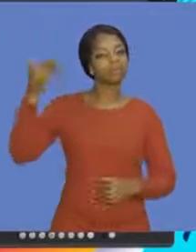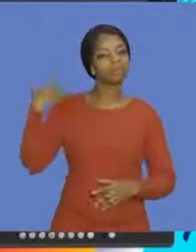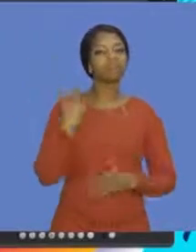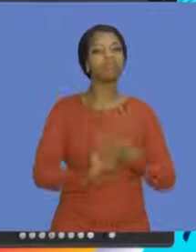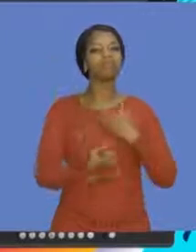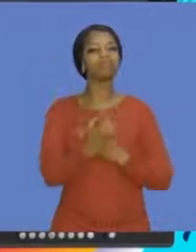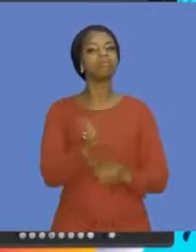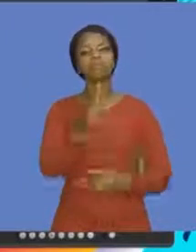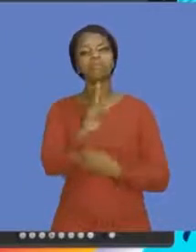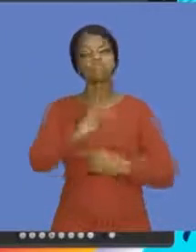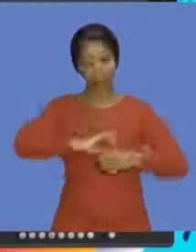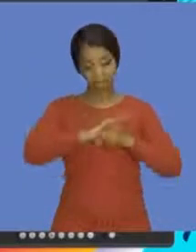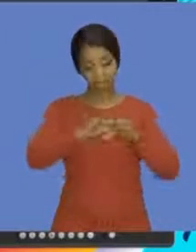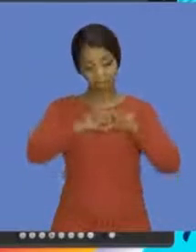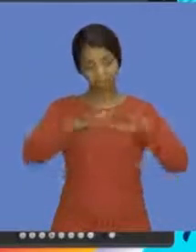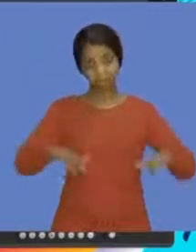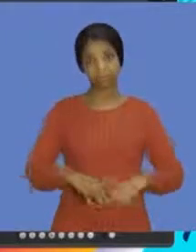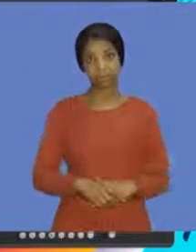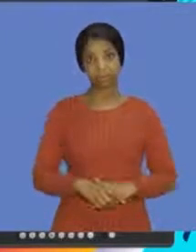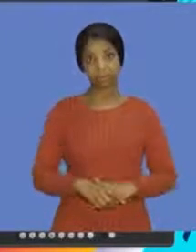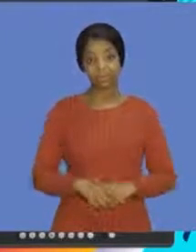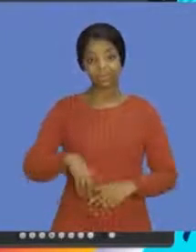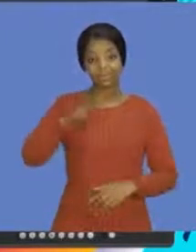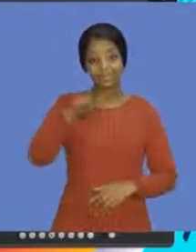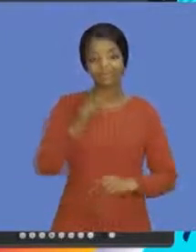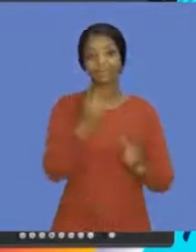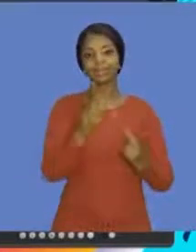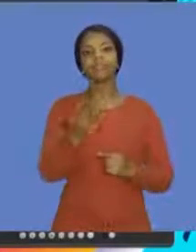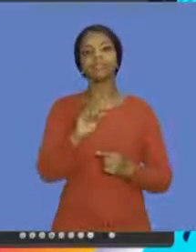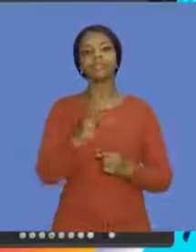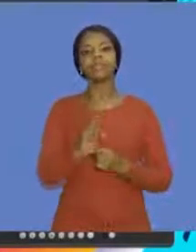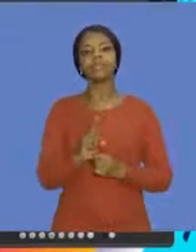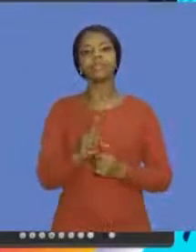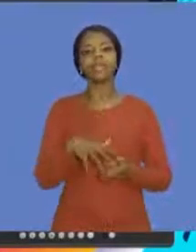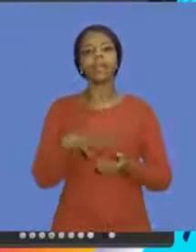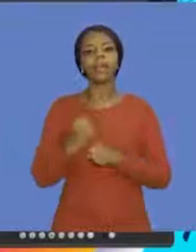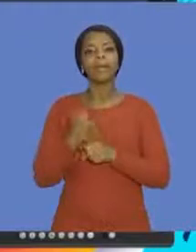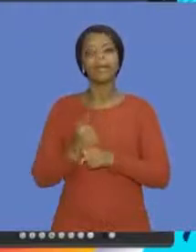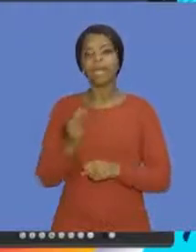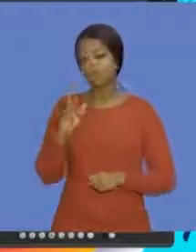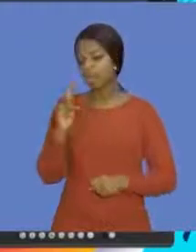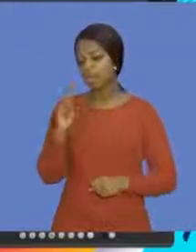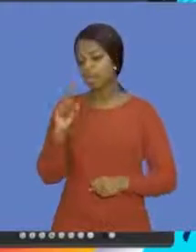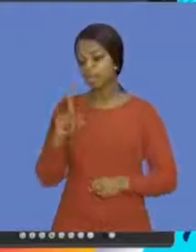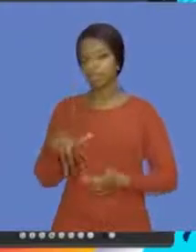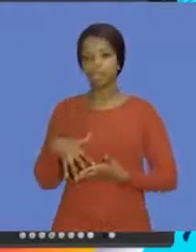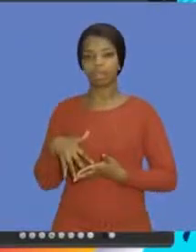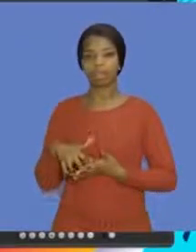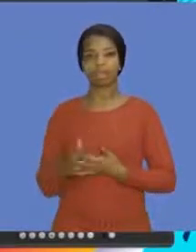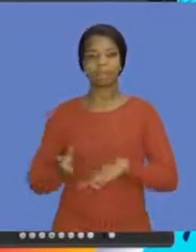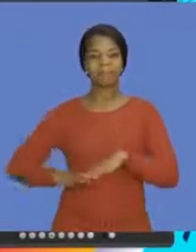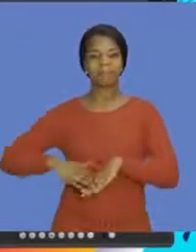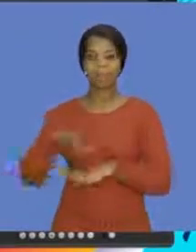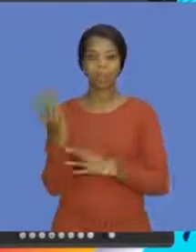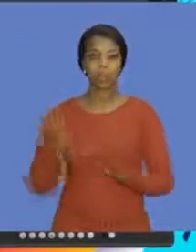COVID-19. So what that has done is it has weakened our currency. Hence, we're actually buying $1 with